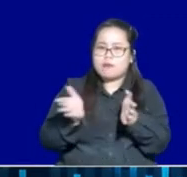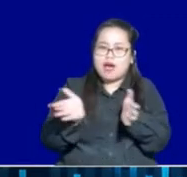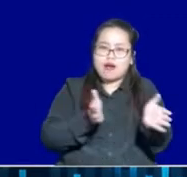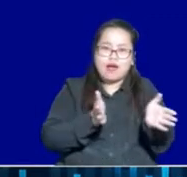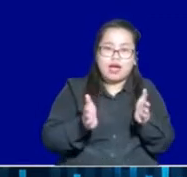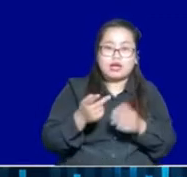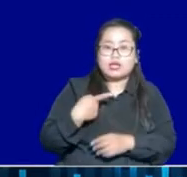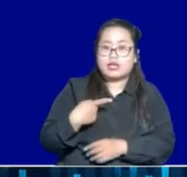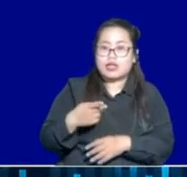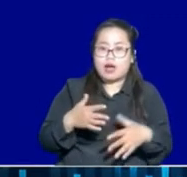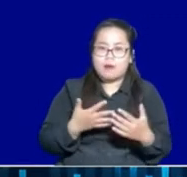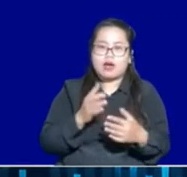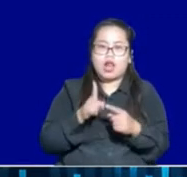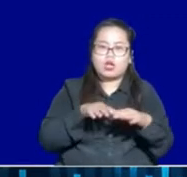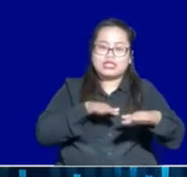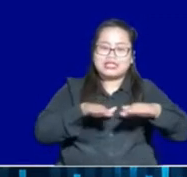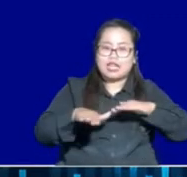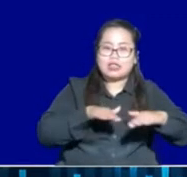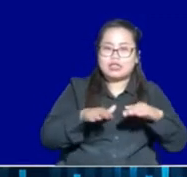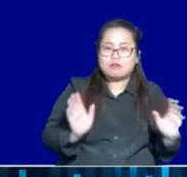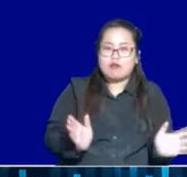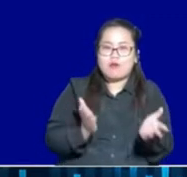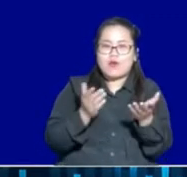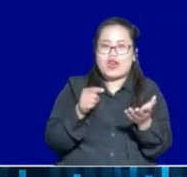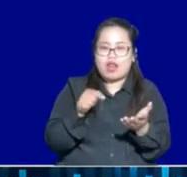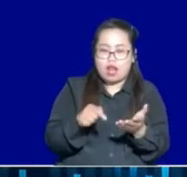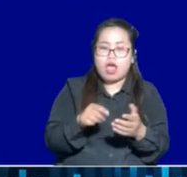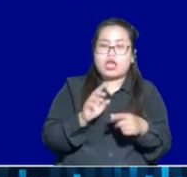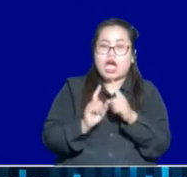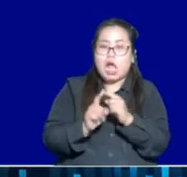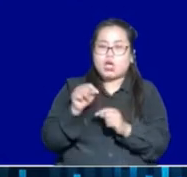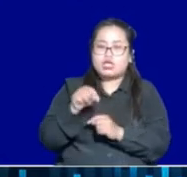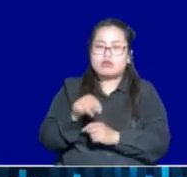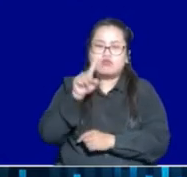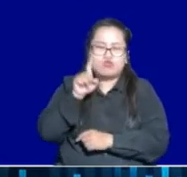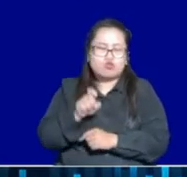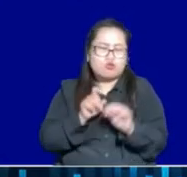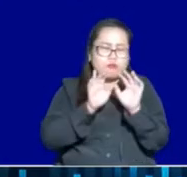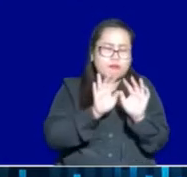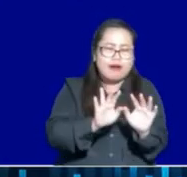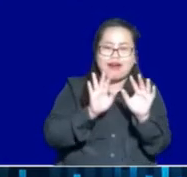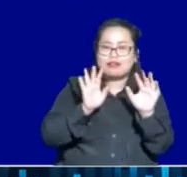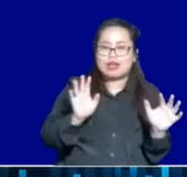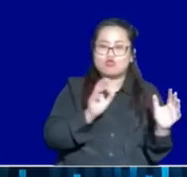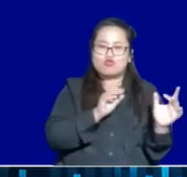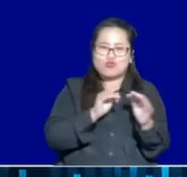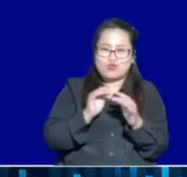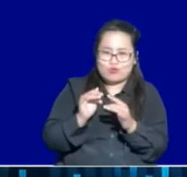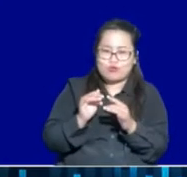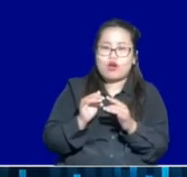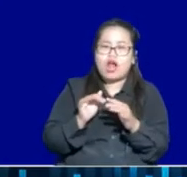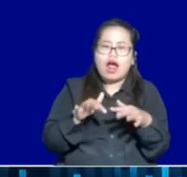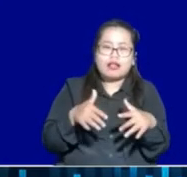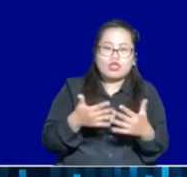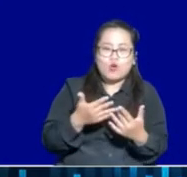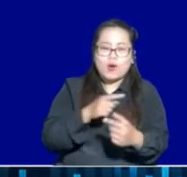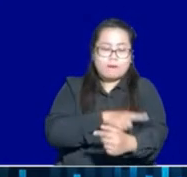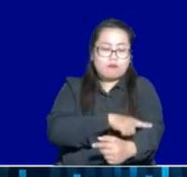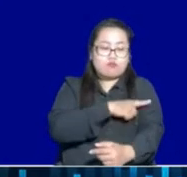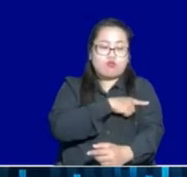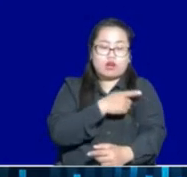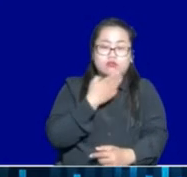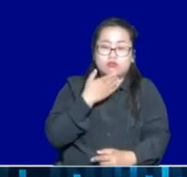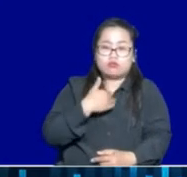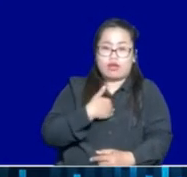which implies acquiring more letters and combining them with the letters you already have and expressing them in